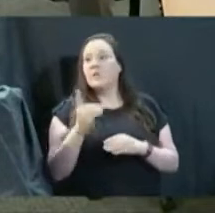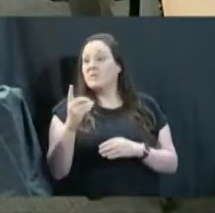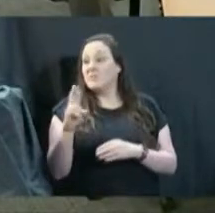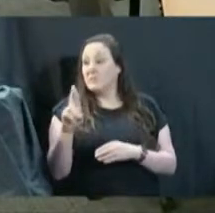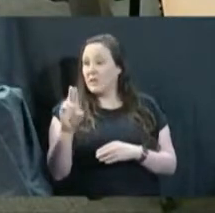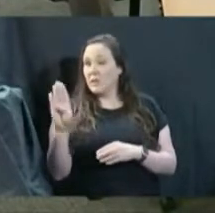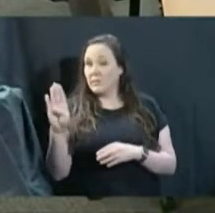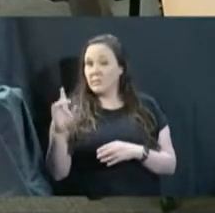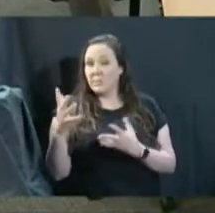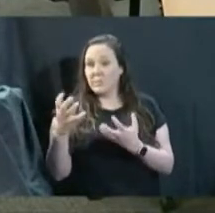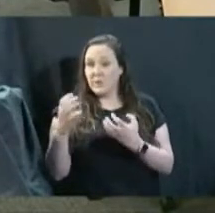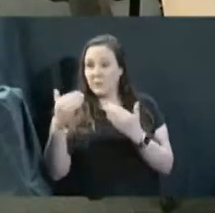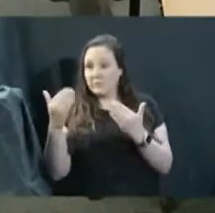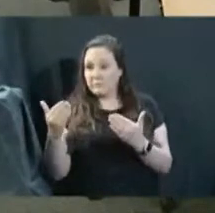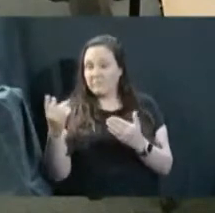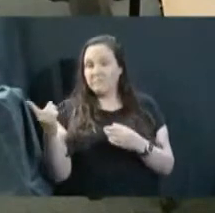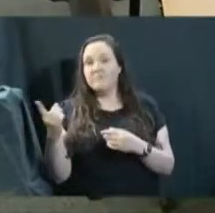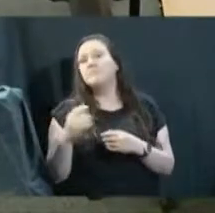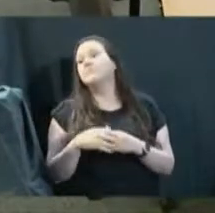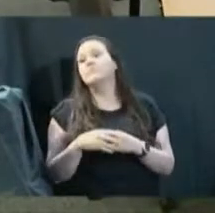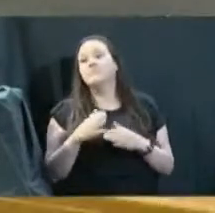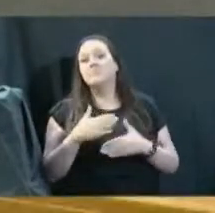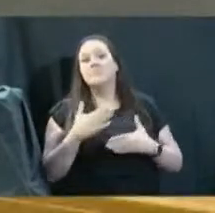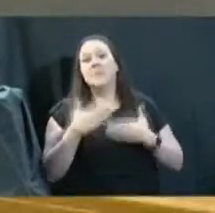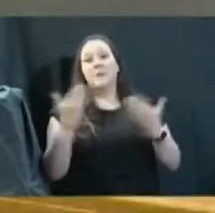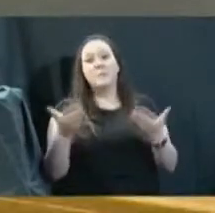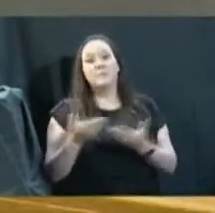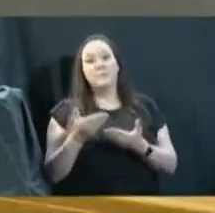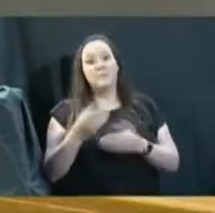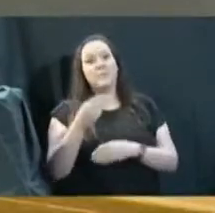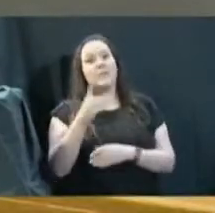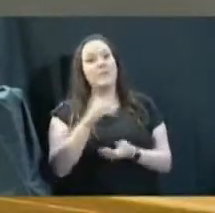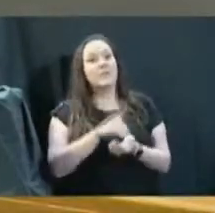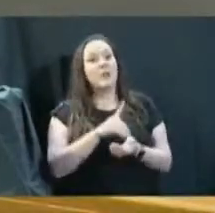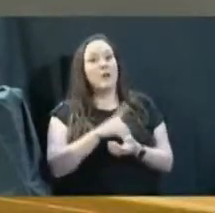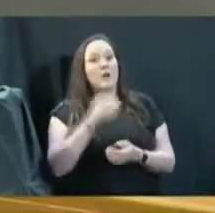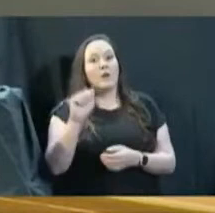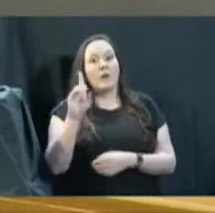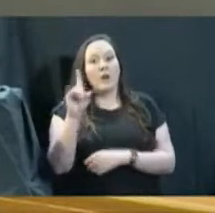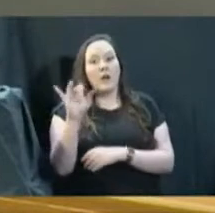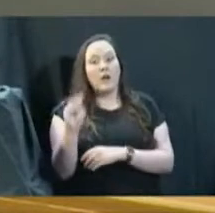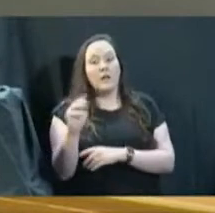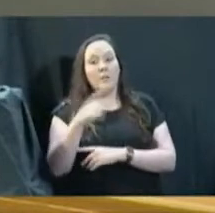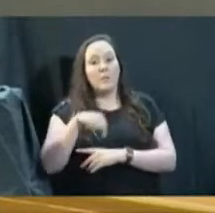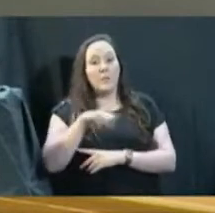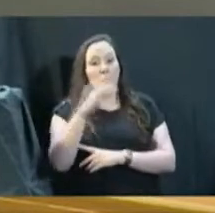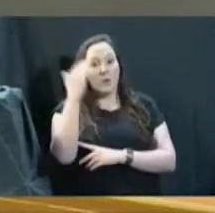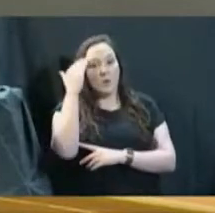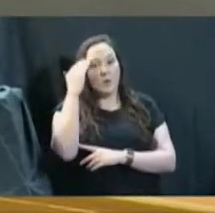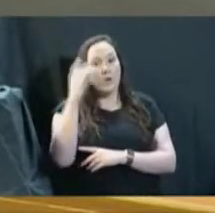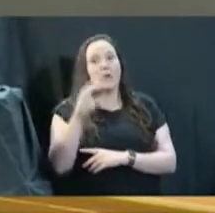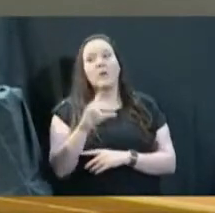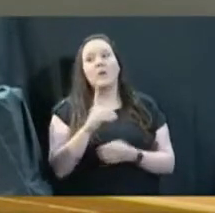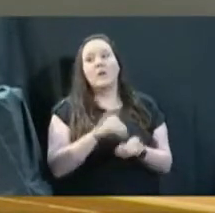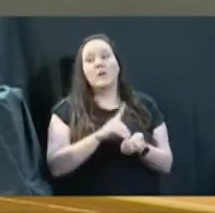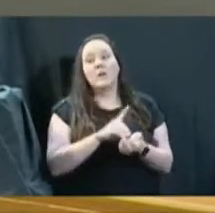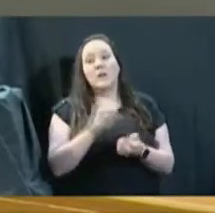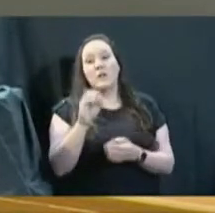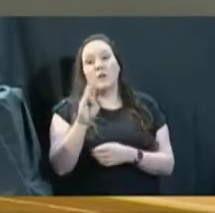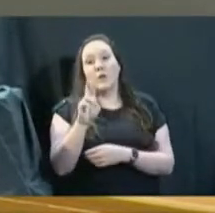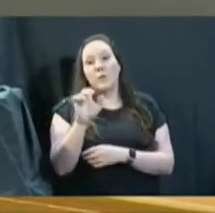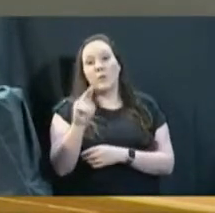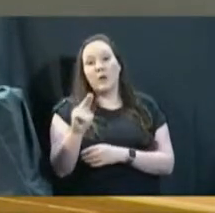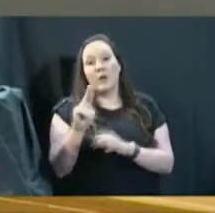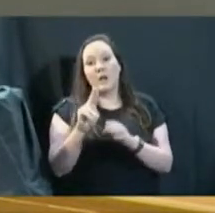want to? I'm happy to introduce Dr. Adams. So as we all are aware, Dr. O'Brien resigned